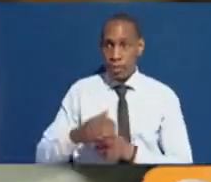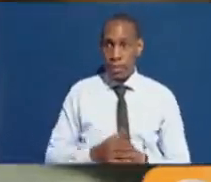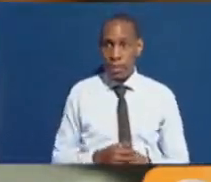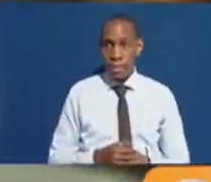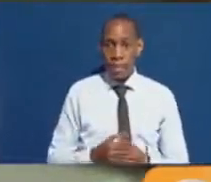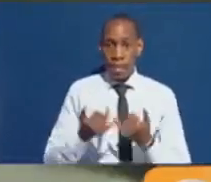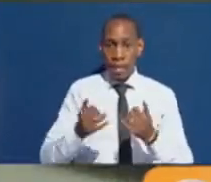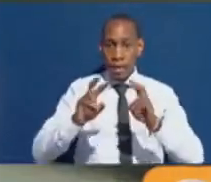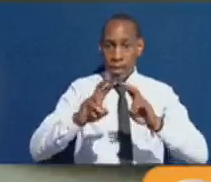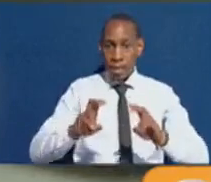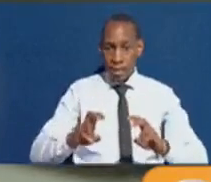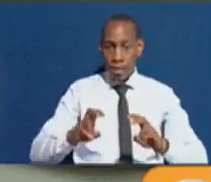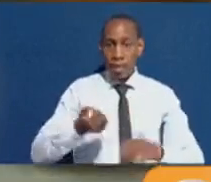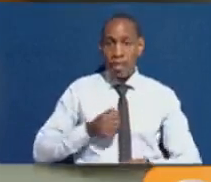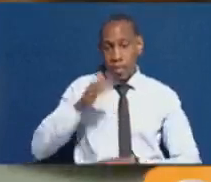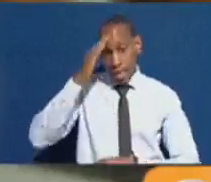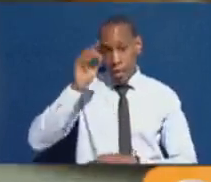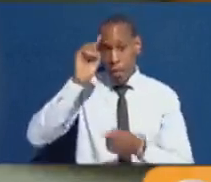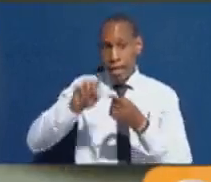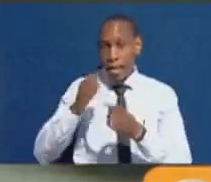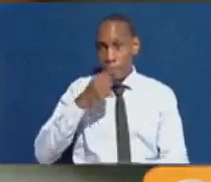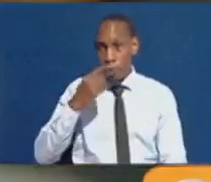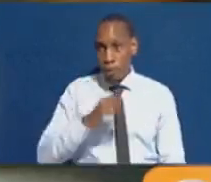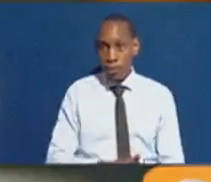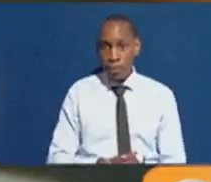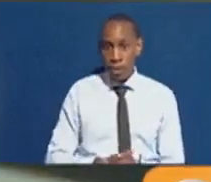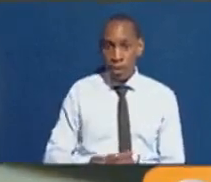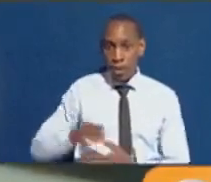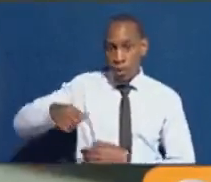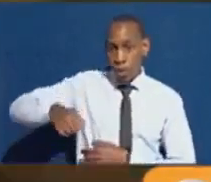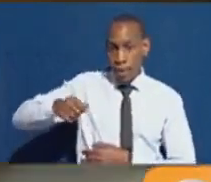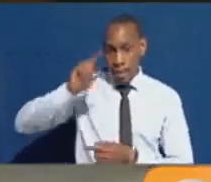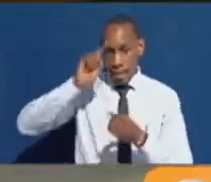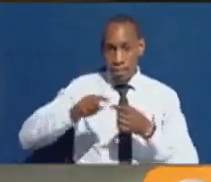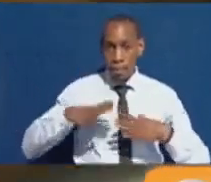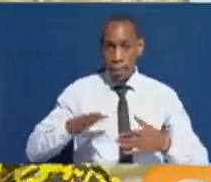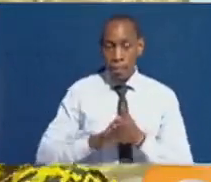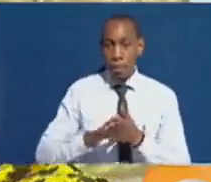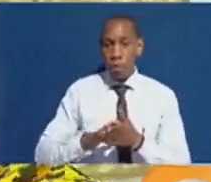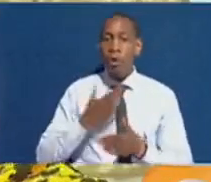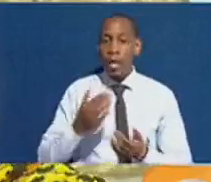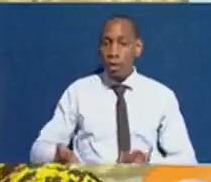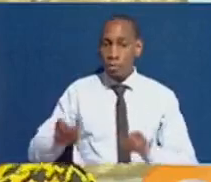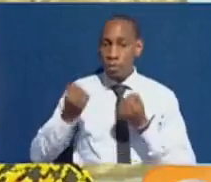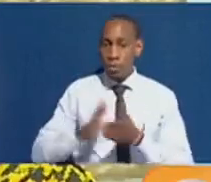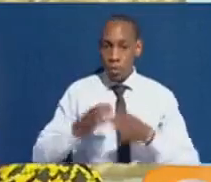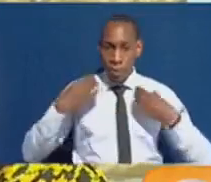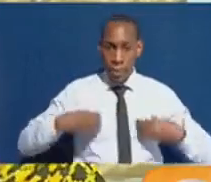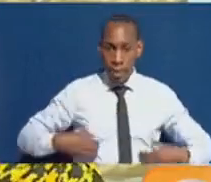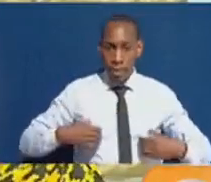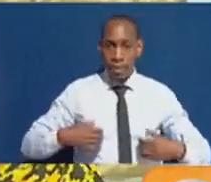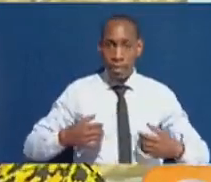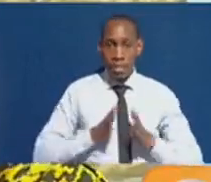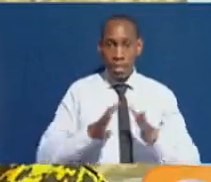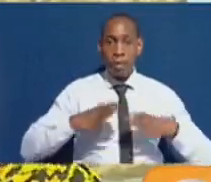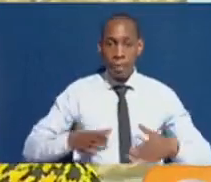With research, she knows who to target. For the duffel bag, I usually target people who are into fitness. For the backpack, mostly people in the